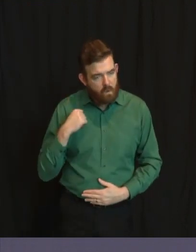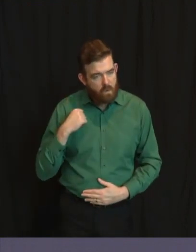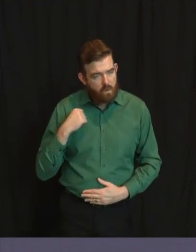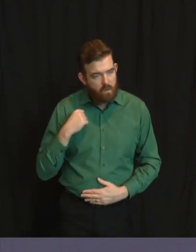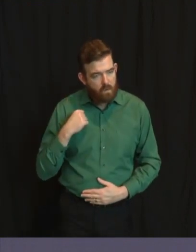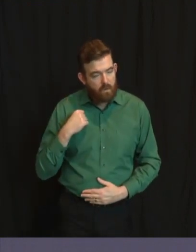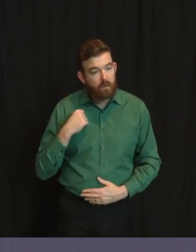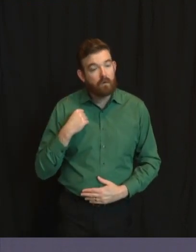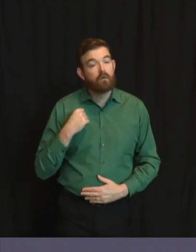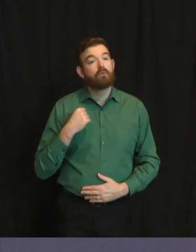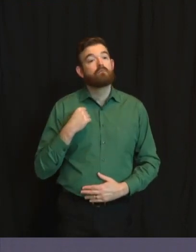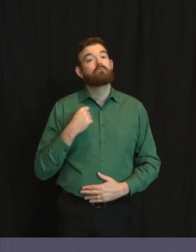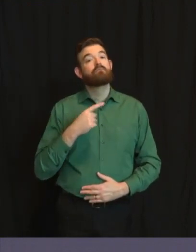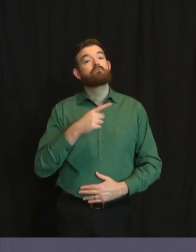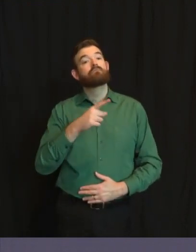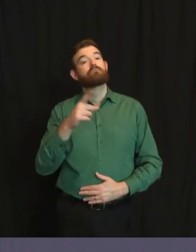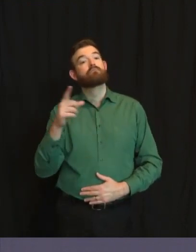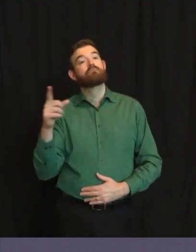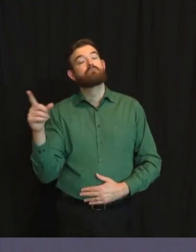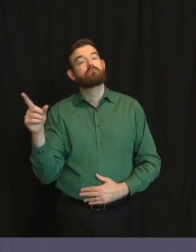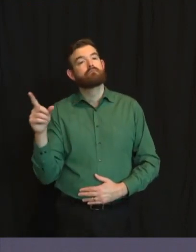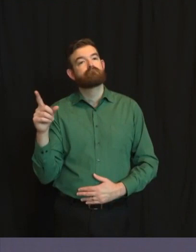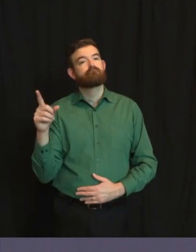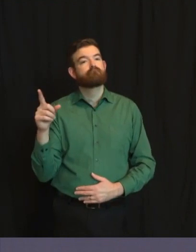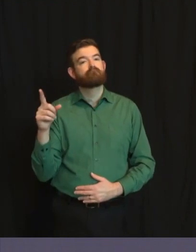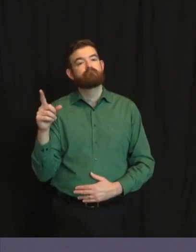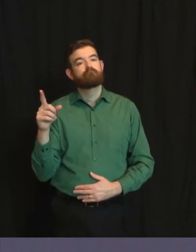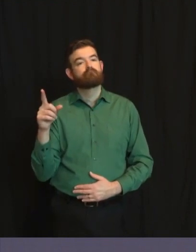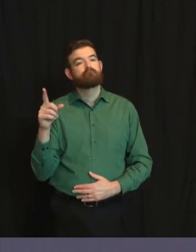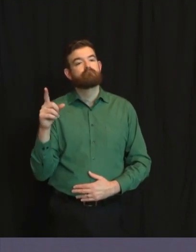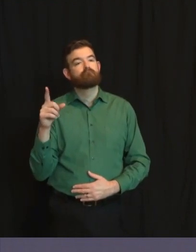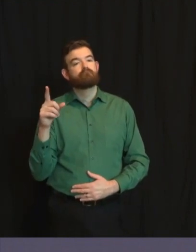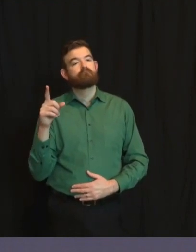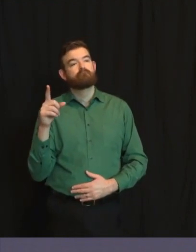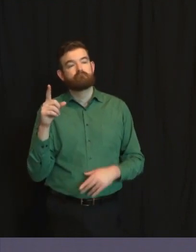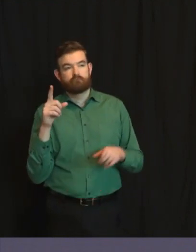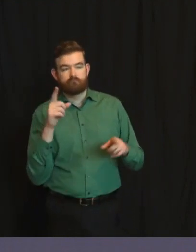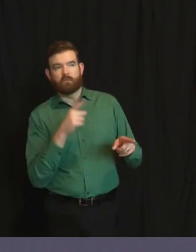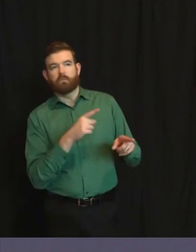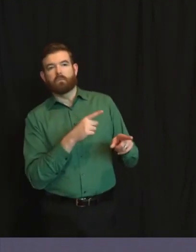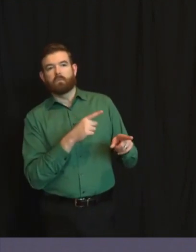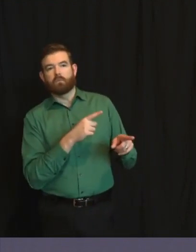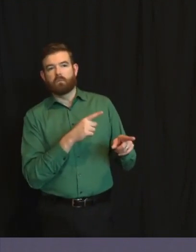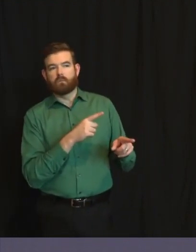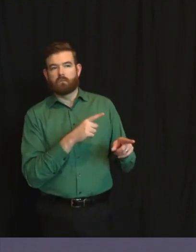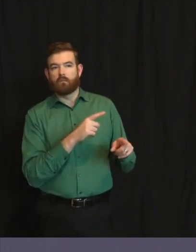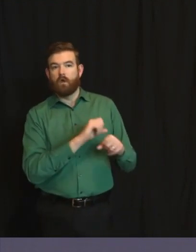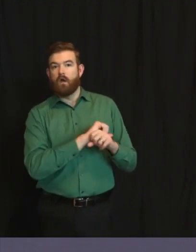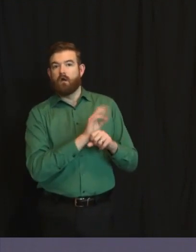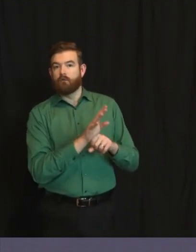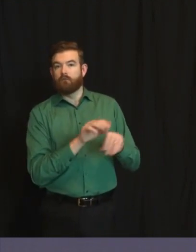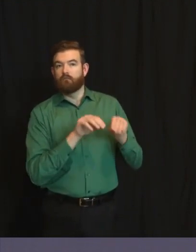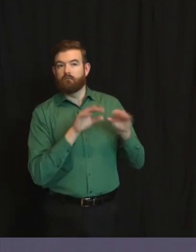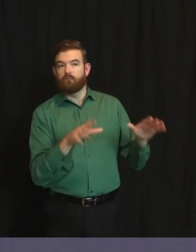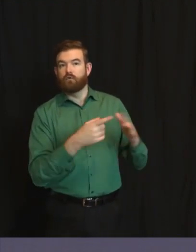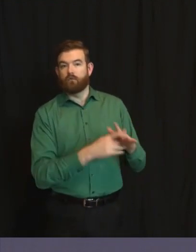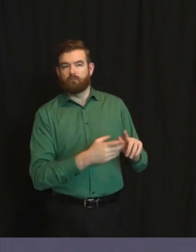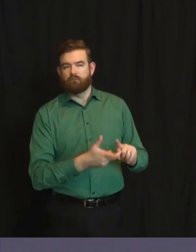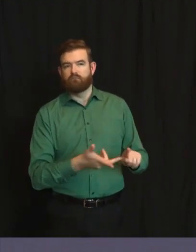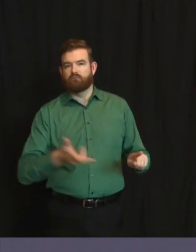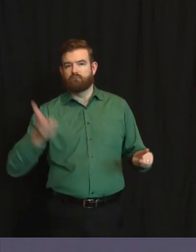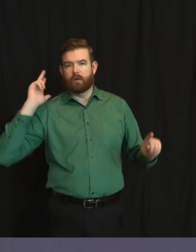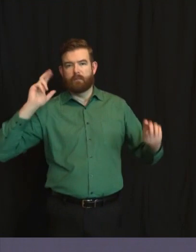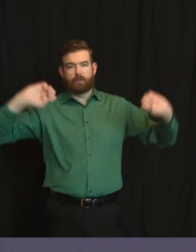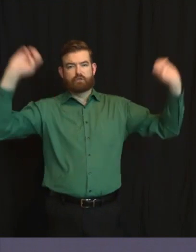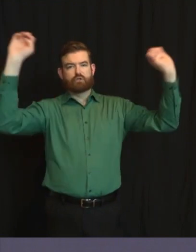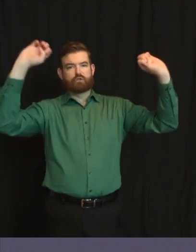the coronavirus crisis in New Jersey, I'm incredibly proud of the fact that we had increased our surpluses 2 years in a row. We put a budget